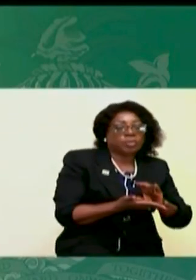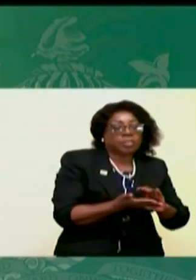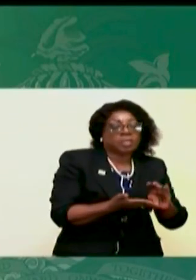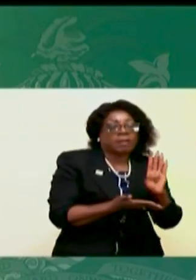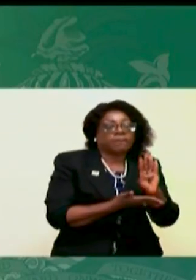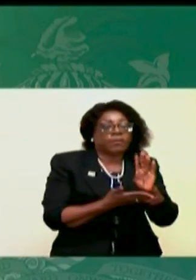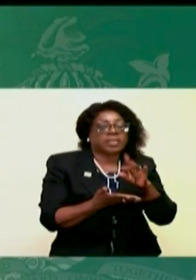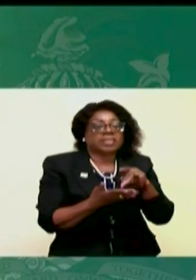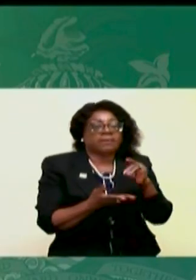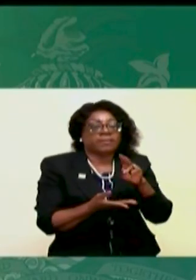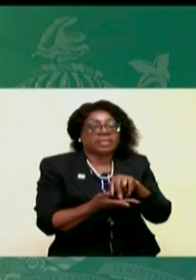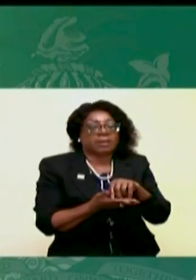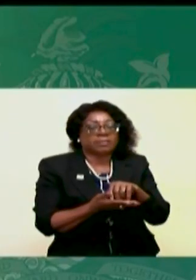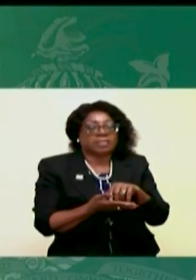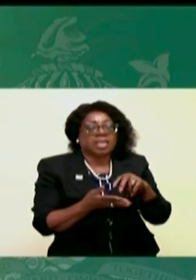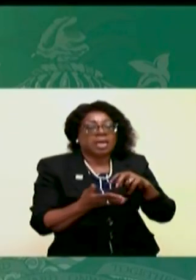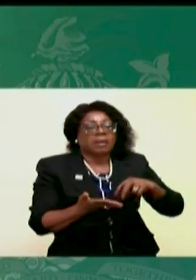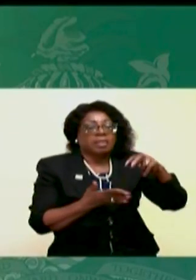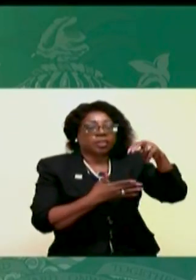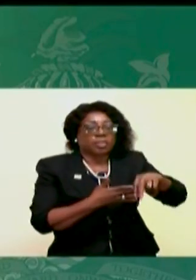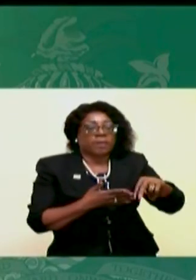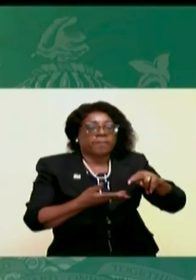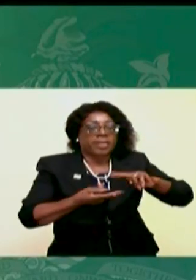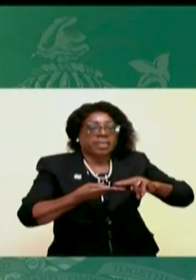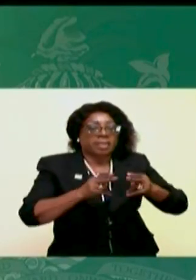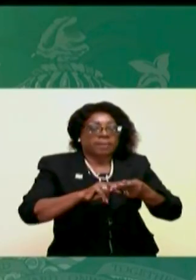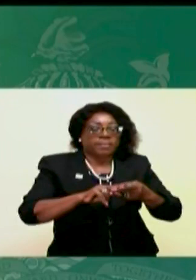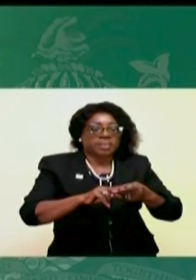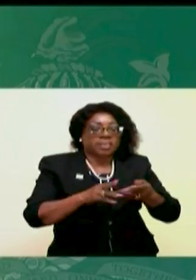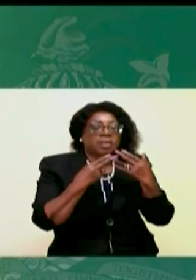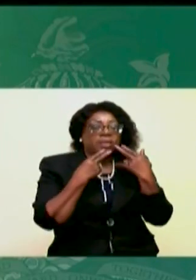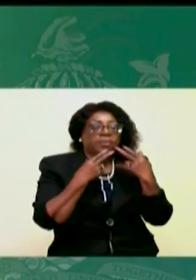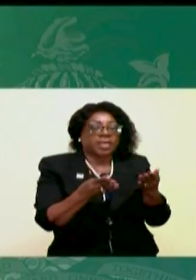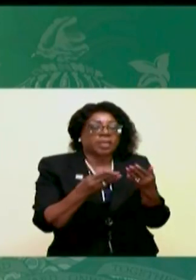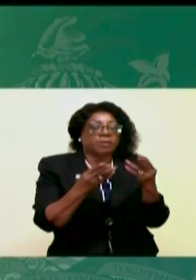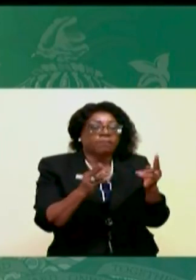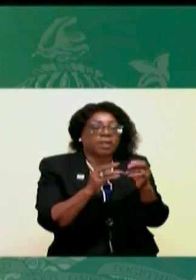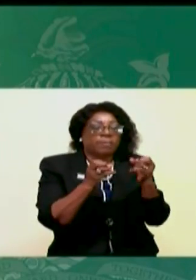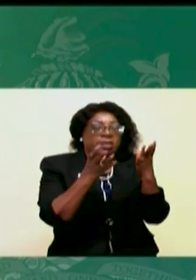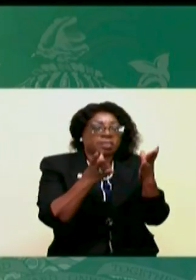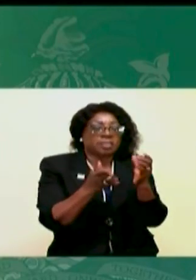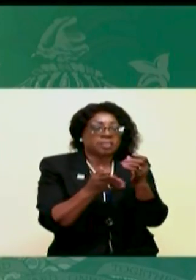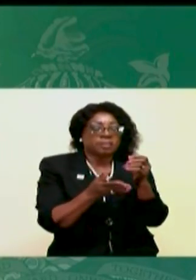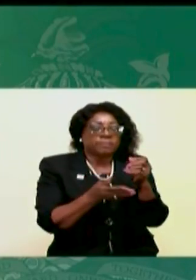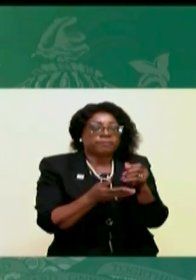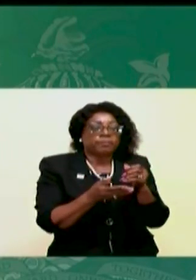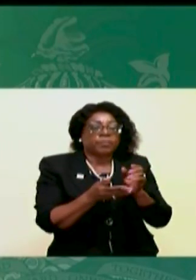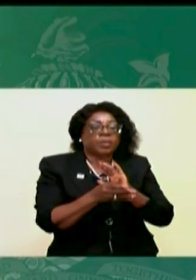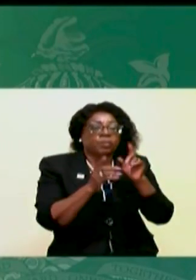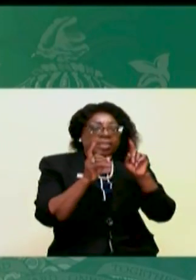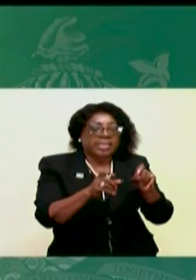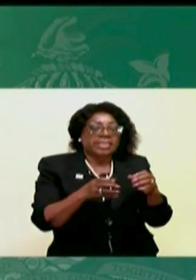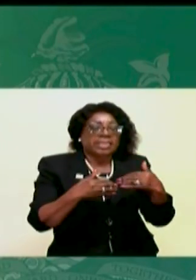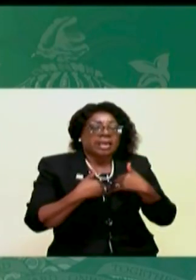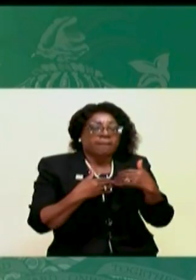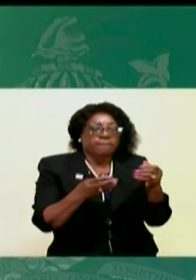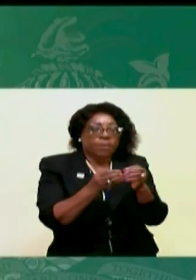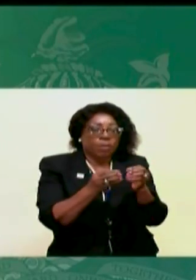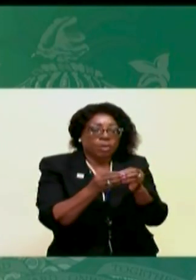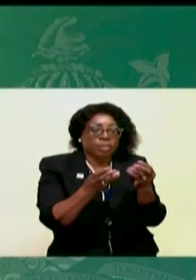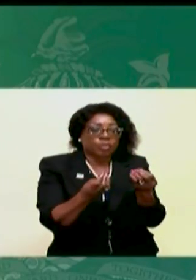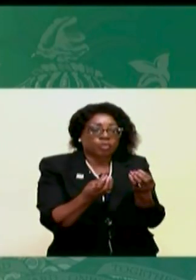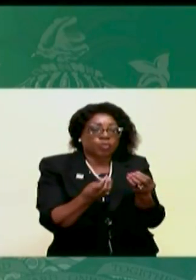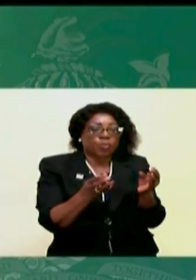$247,000. Incredible jump in the figures. Thank you very much, sir. And we need to have more to do the